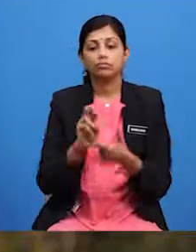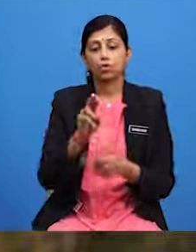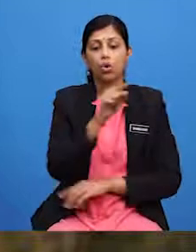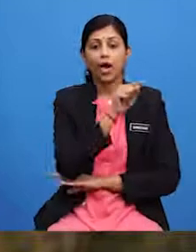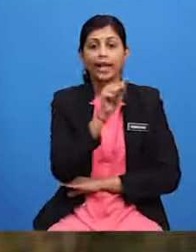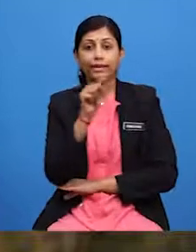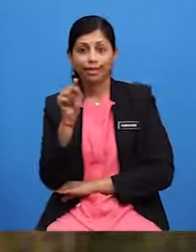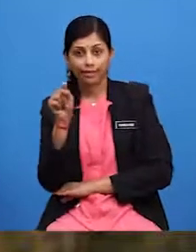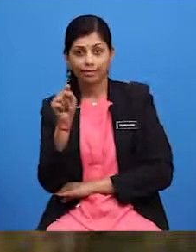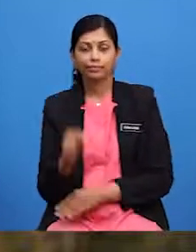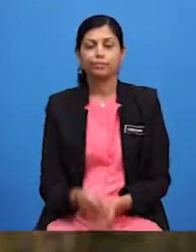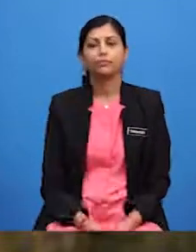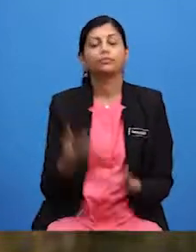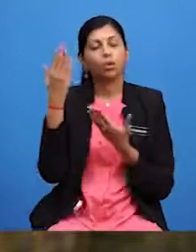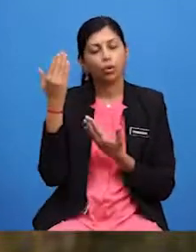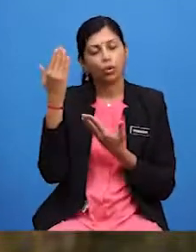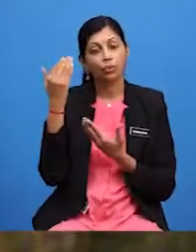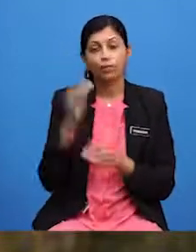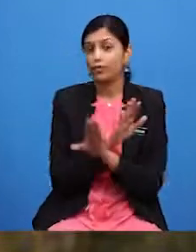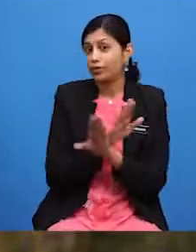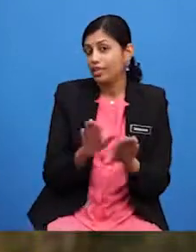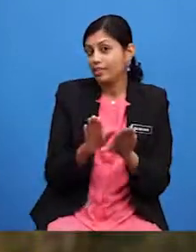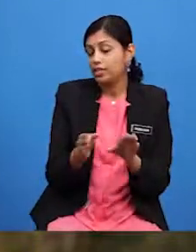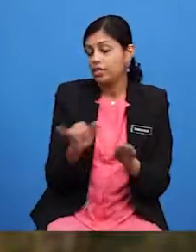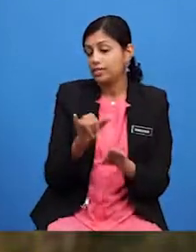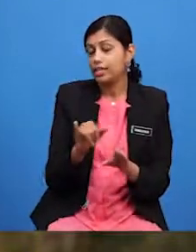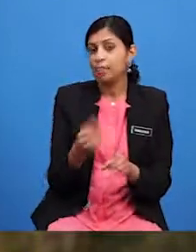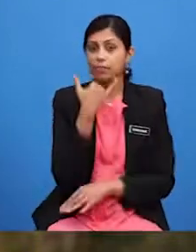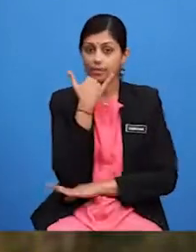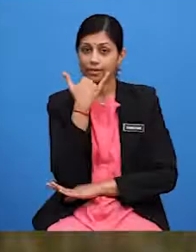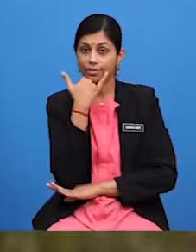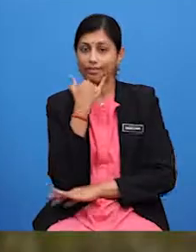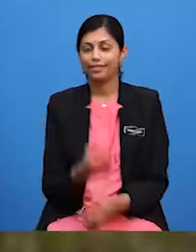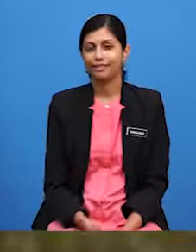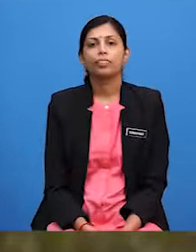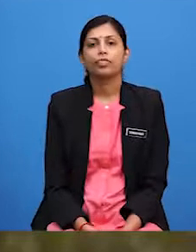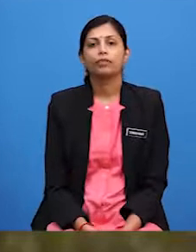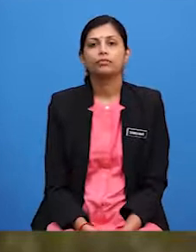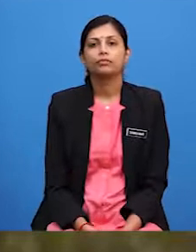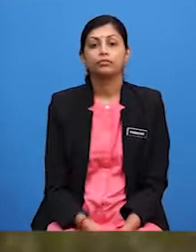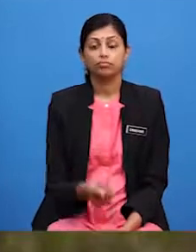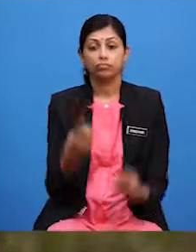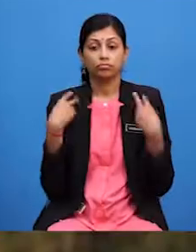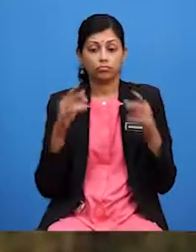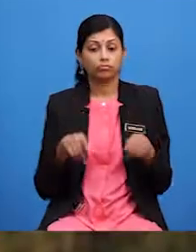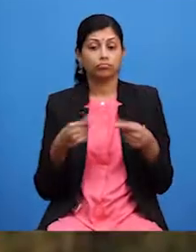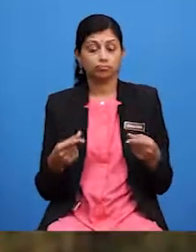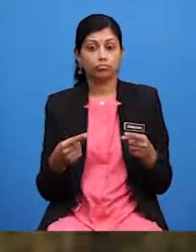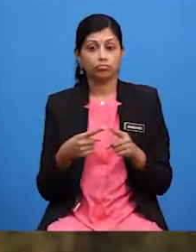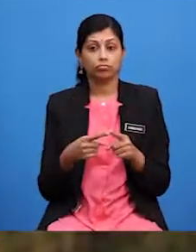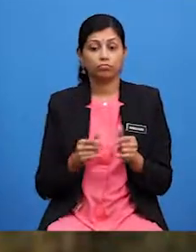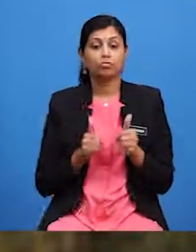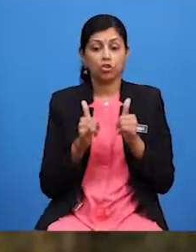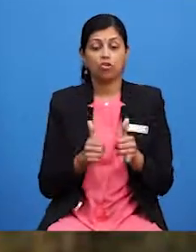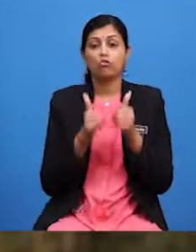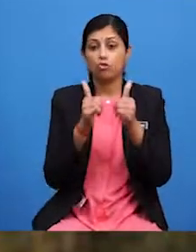Let's hope we do not make the same mistake that the tourists made. Have you been to Australia? Before we